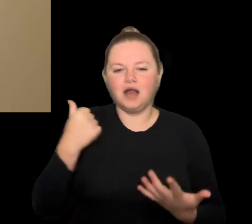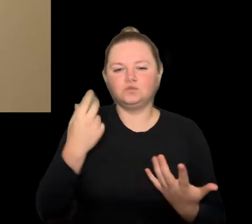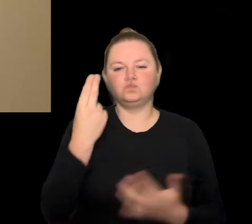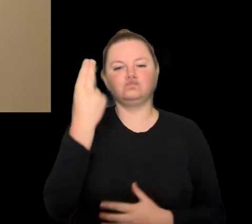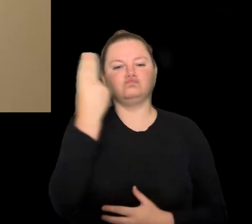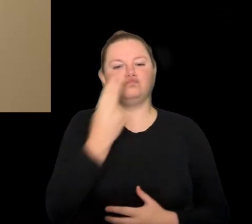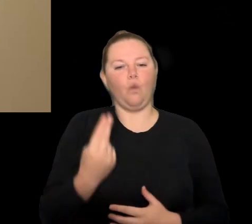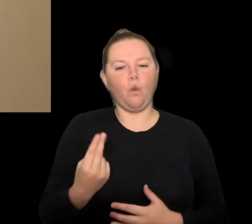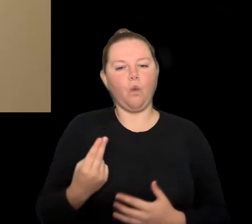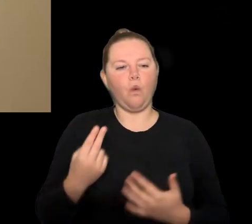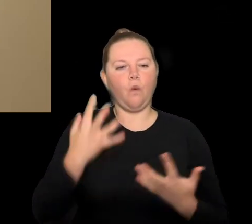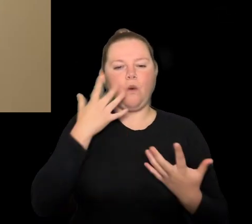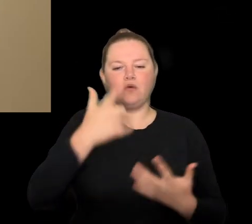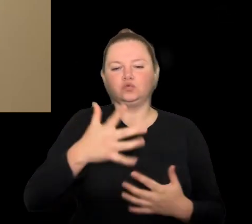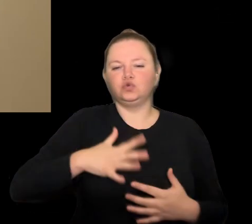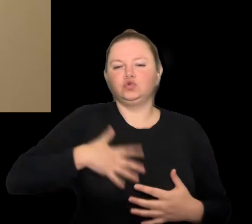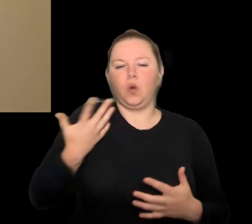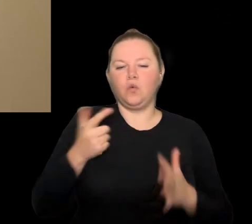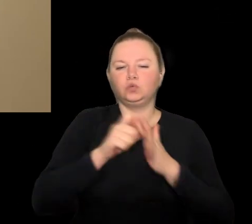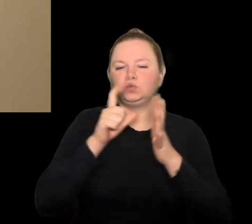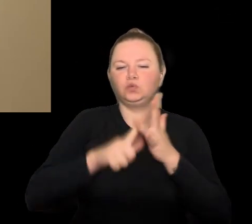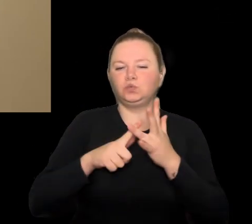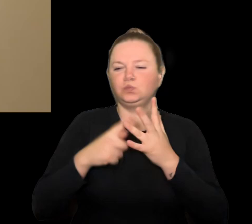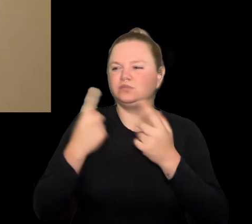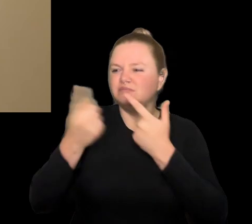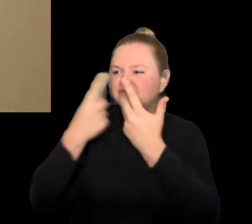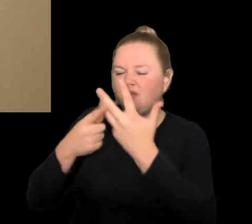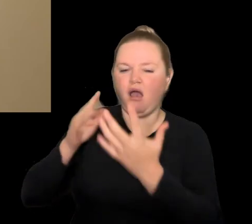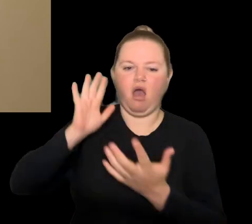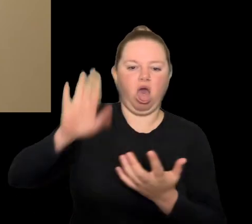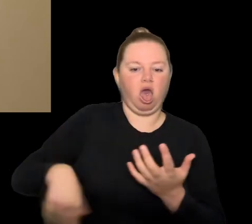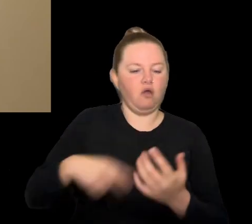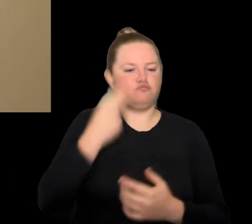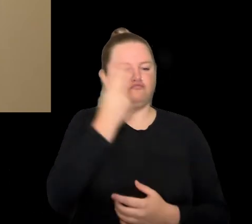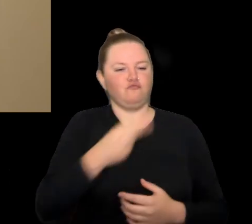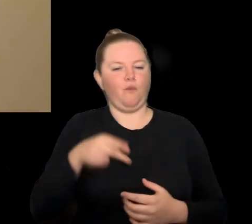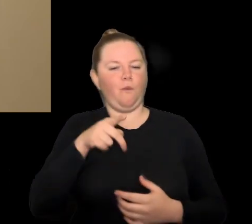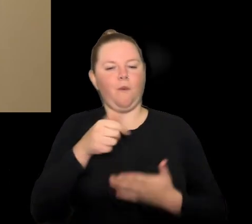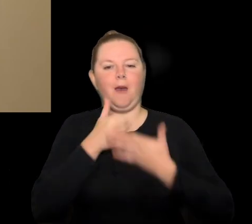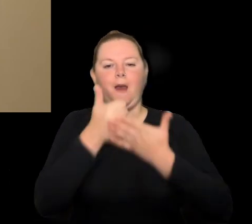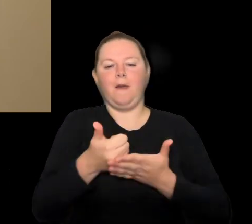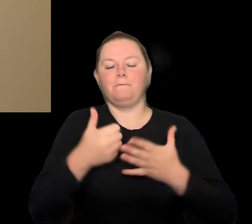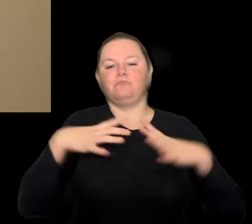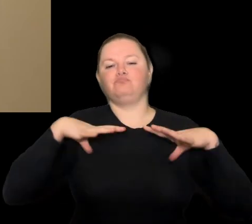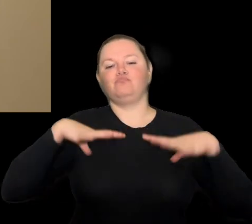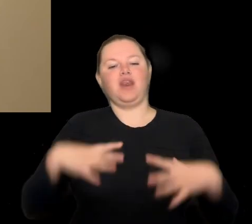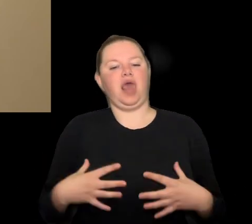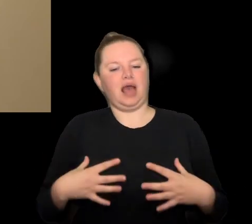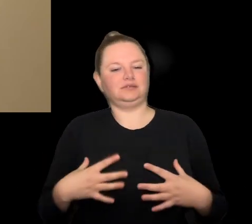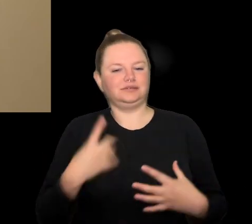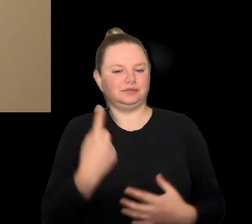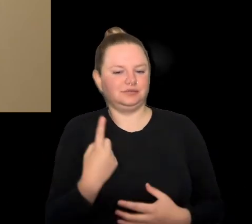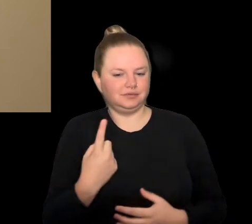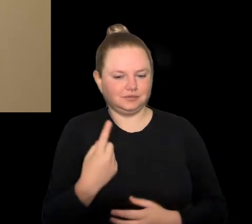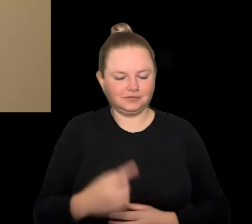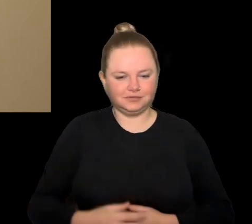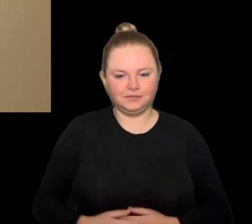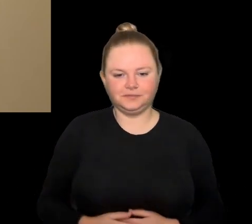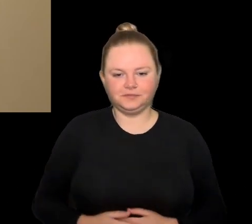not when you don't want to do anything else. It just helps relax